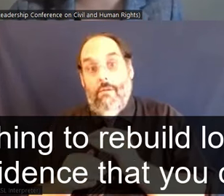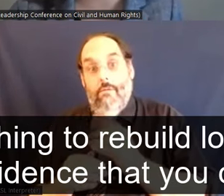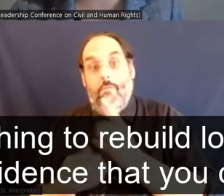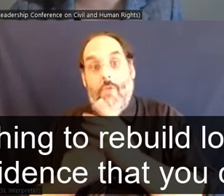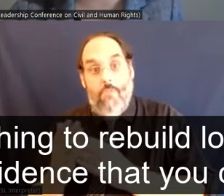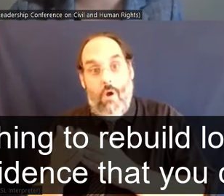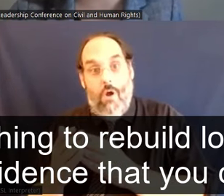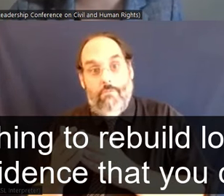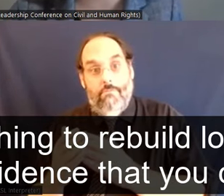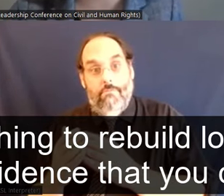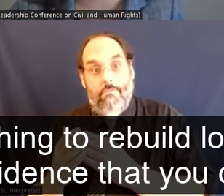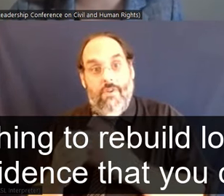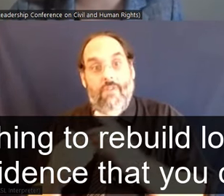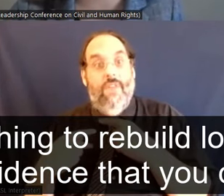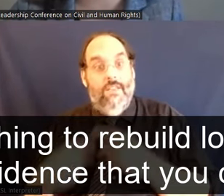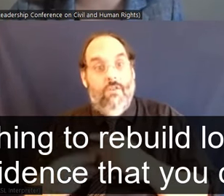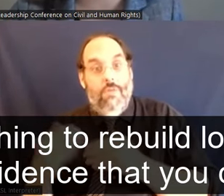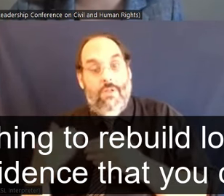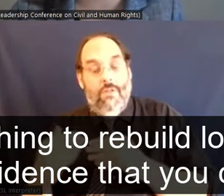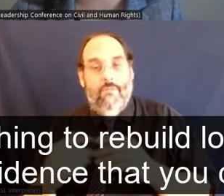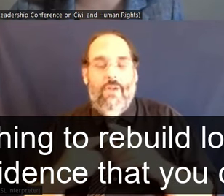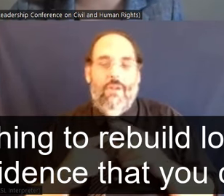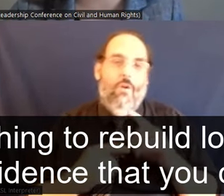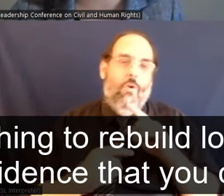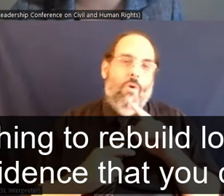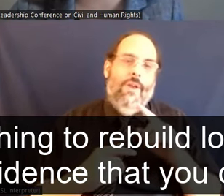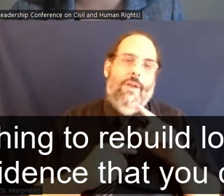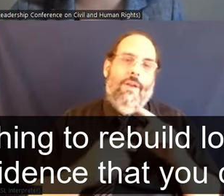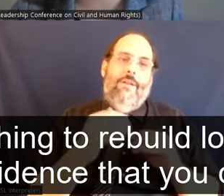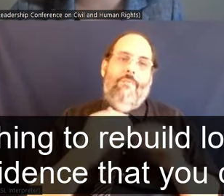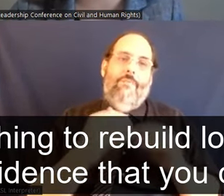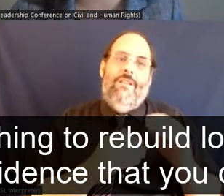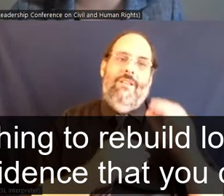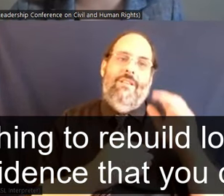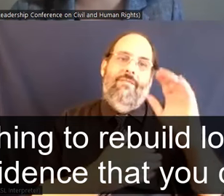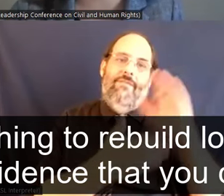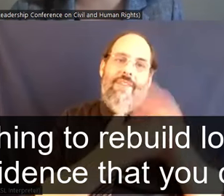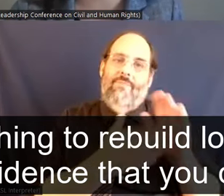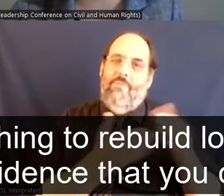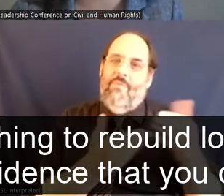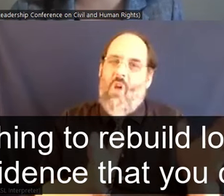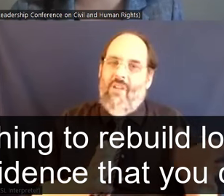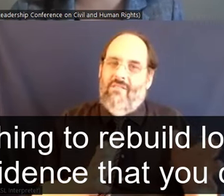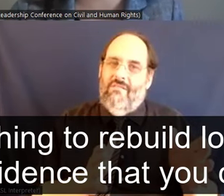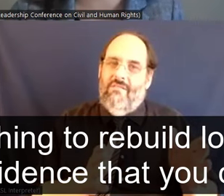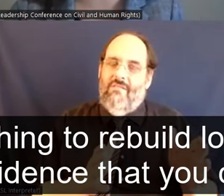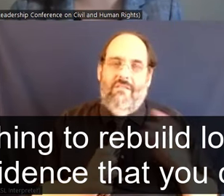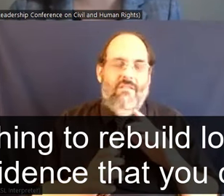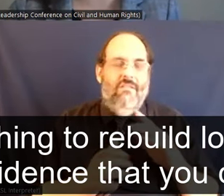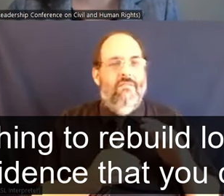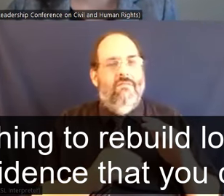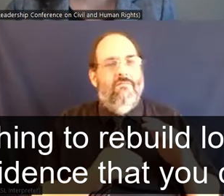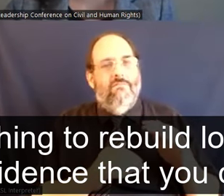mortar. It's another thing to rebuild lost faith, to restore